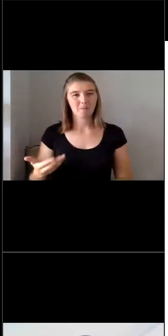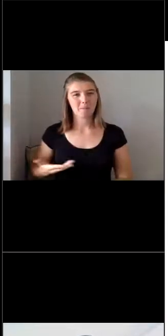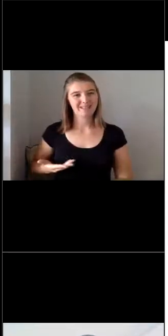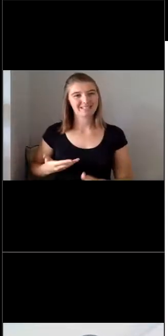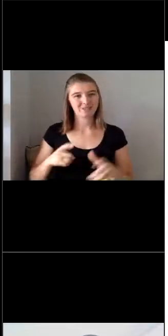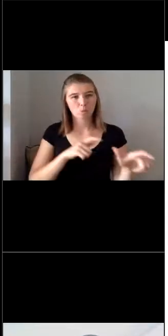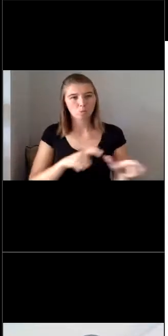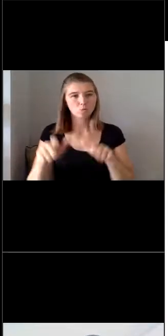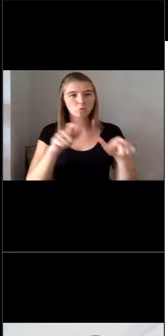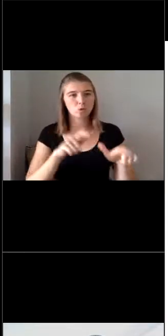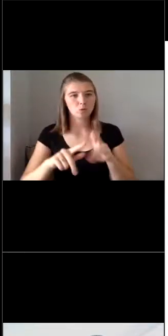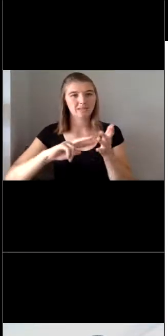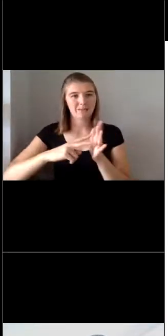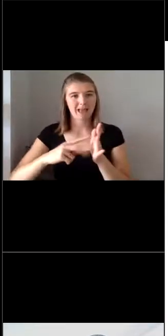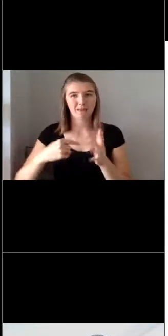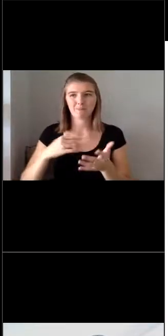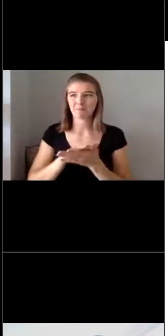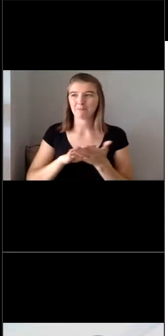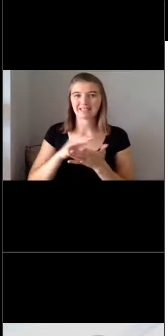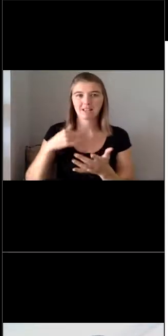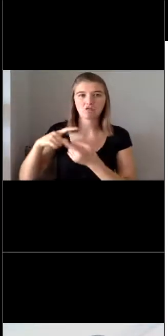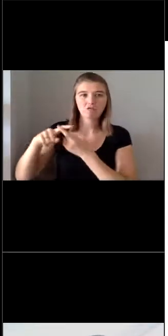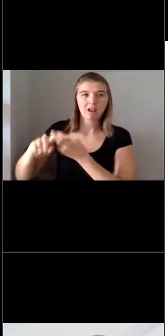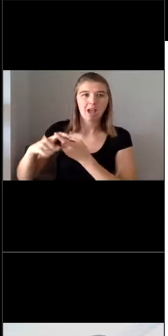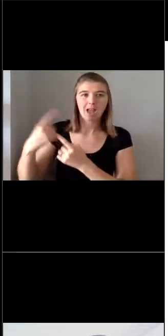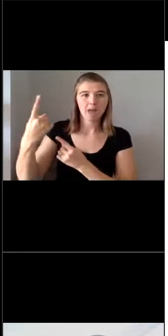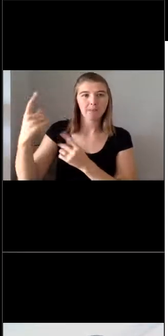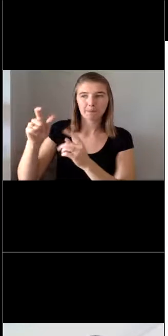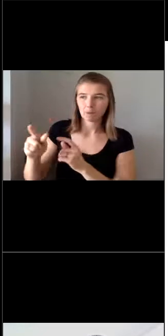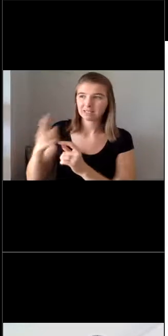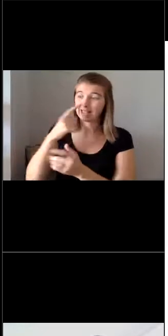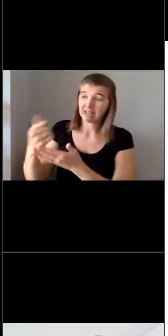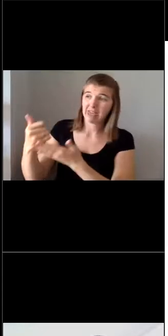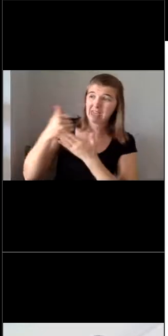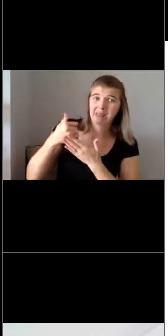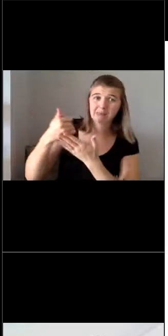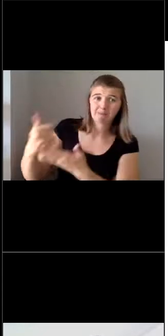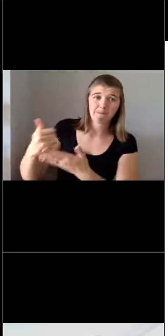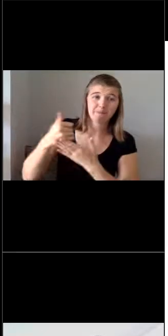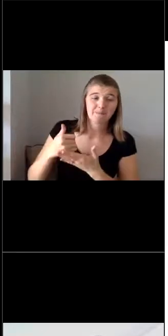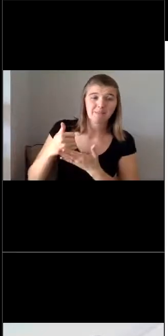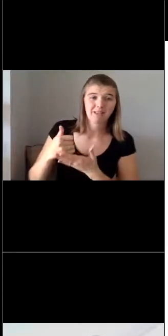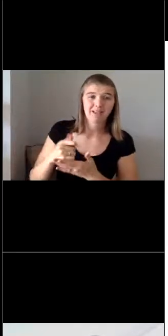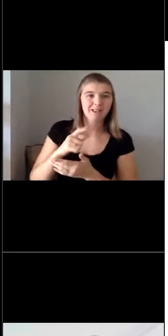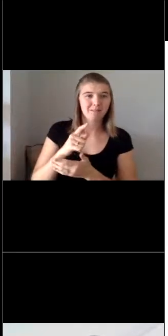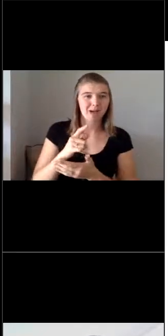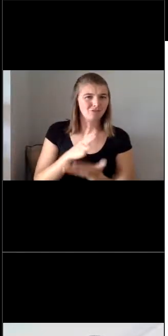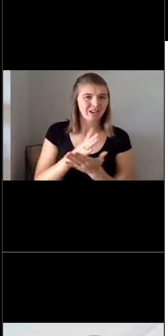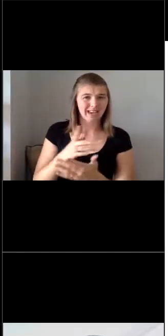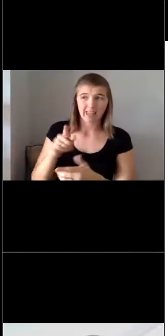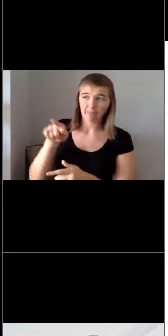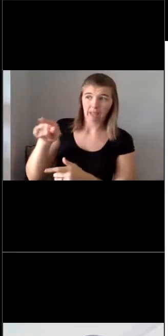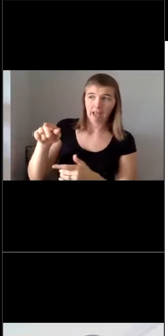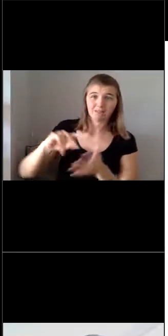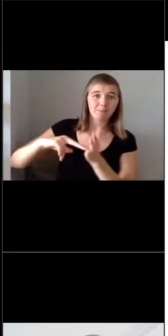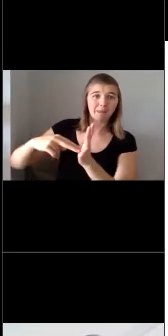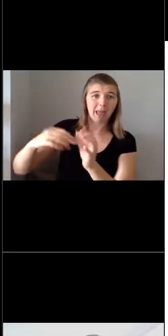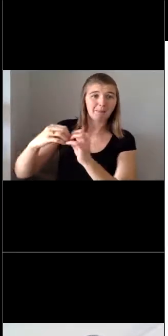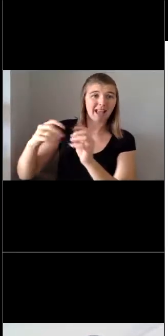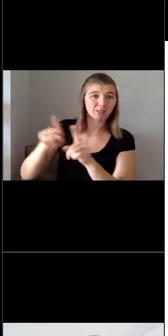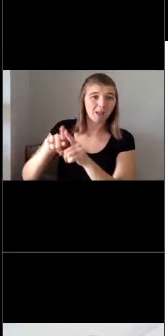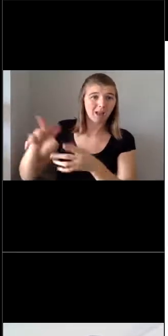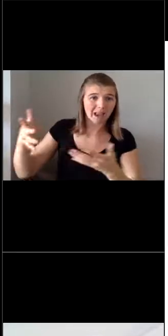me through my plan B. But if we're all activating into plan B, we really need to reframe our business continuity planning. So